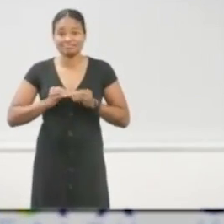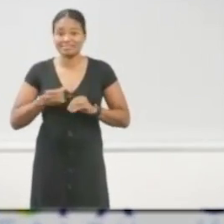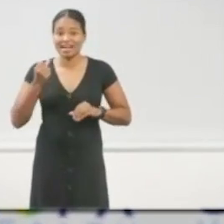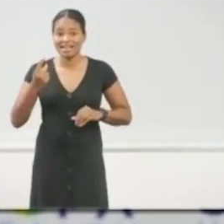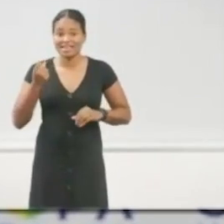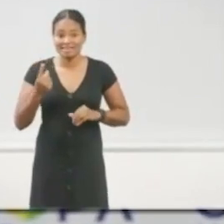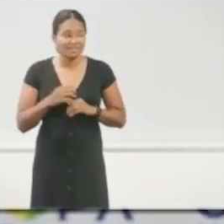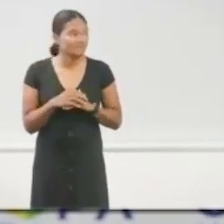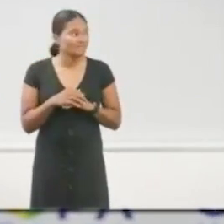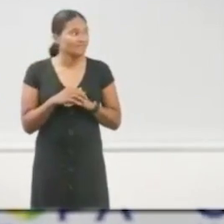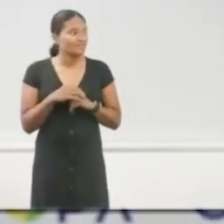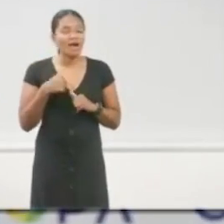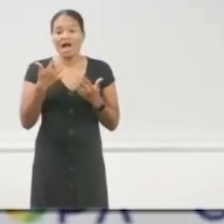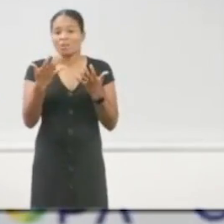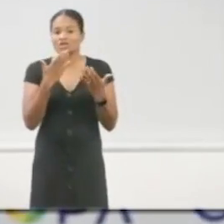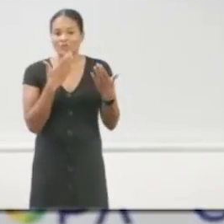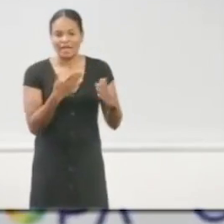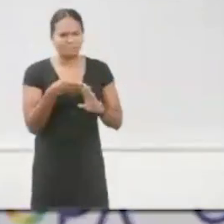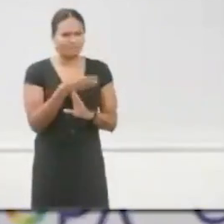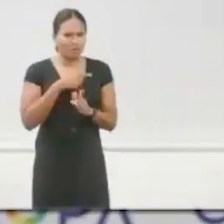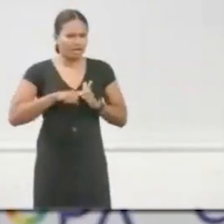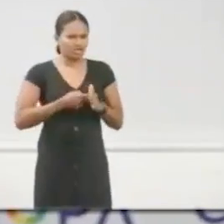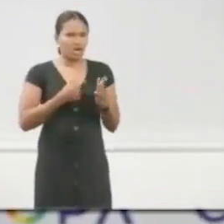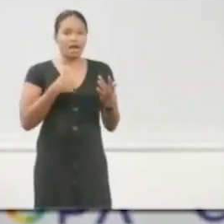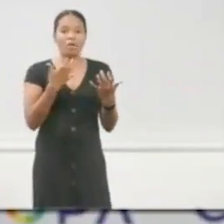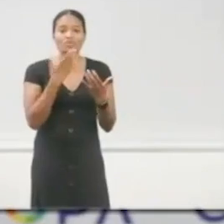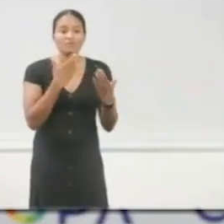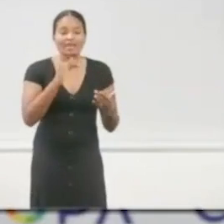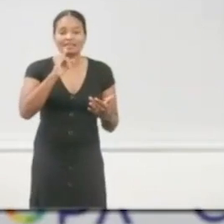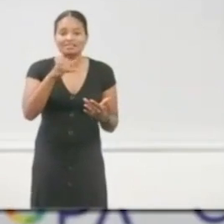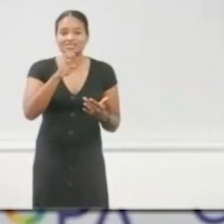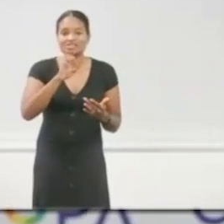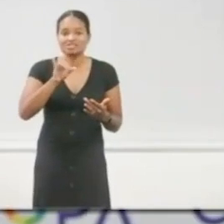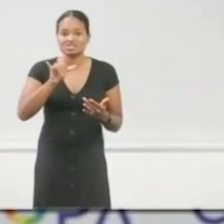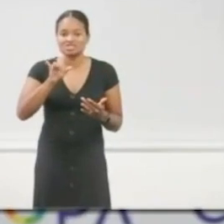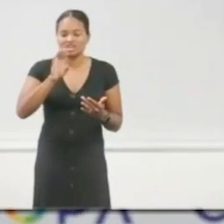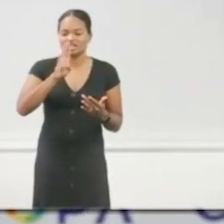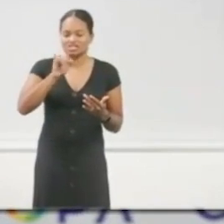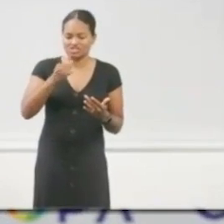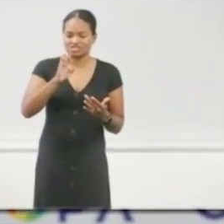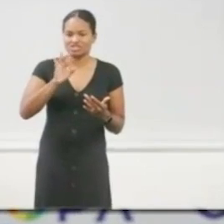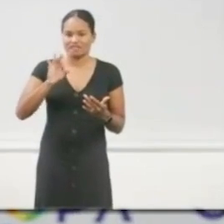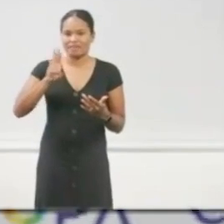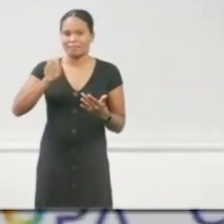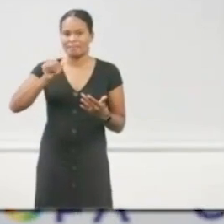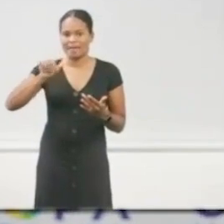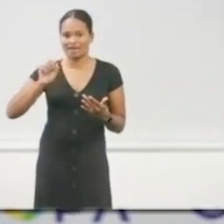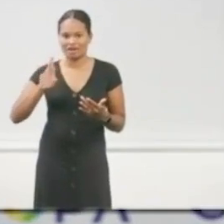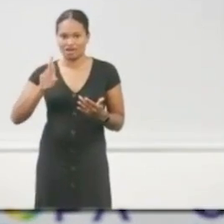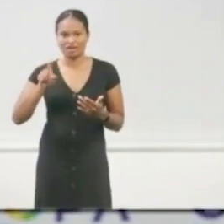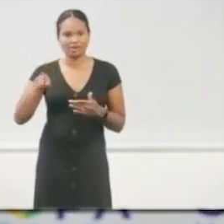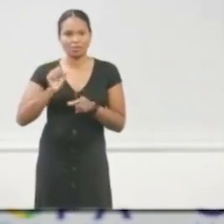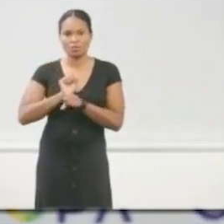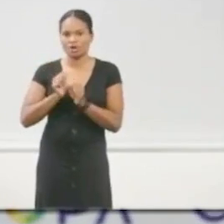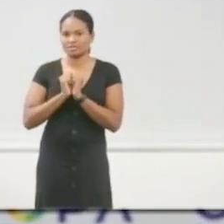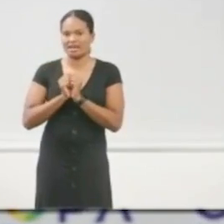thank, before I get started, I want to make sure everybody knows that Jeff Baer, who works with me, has worked with me for 10 years, pretty much